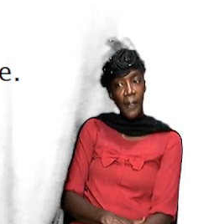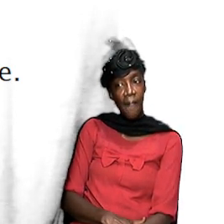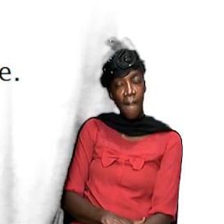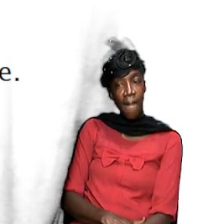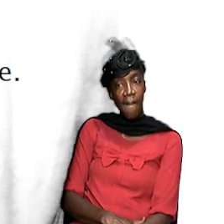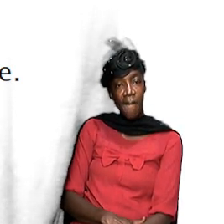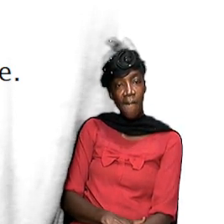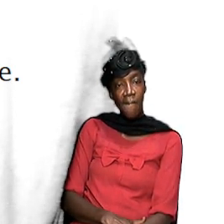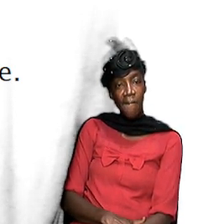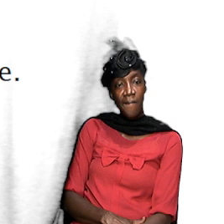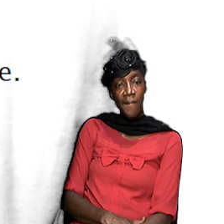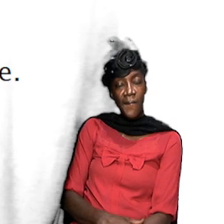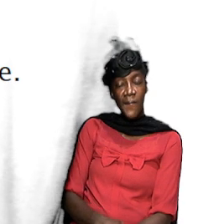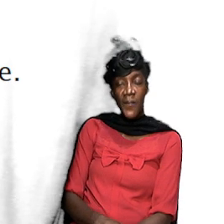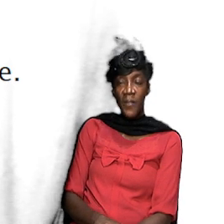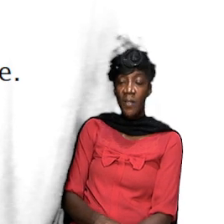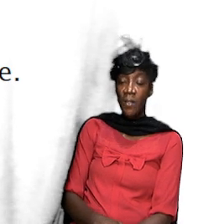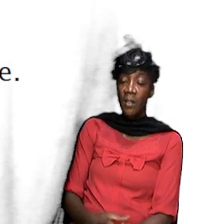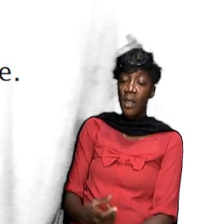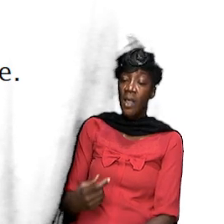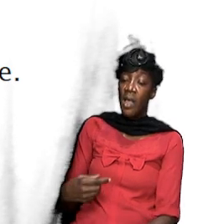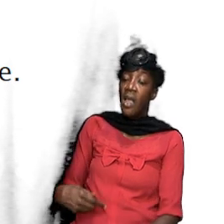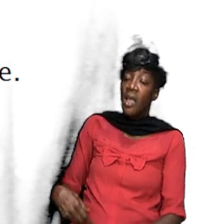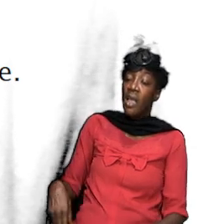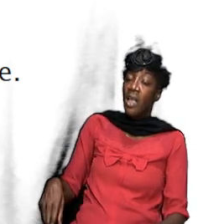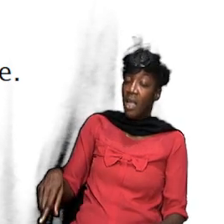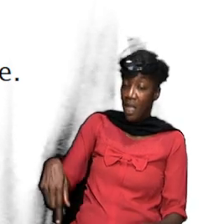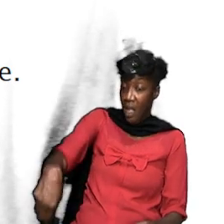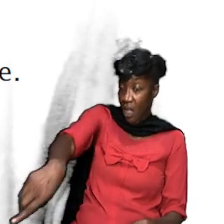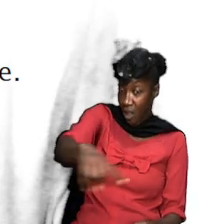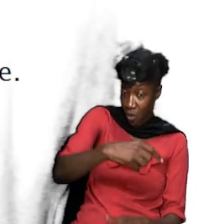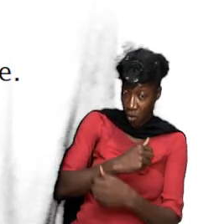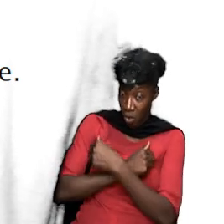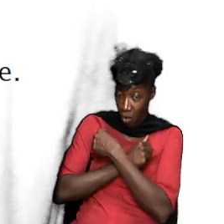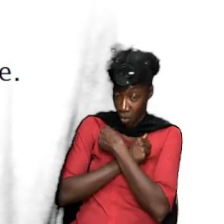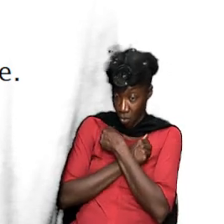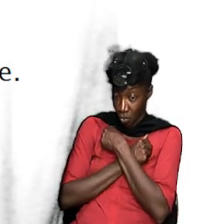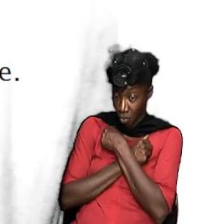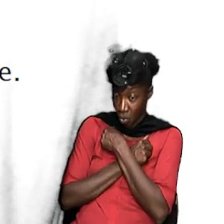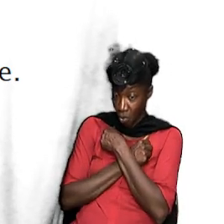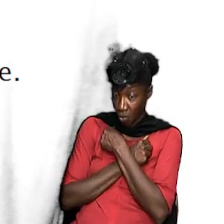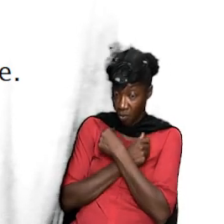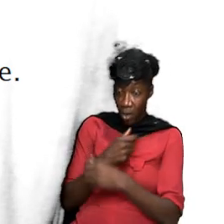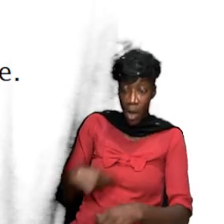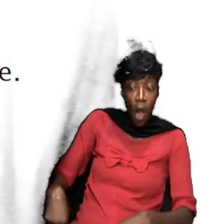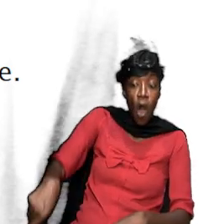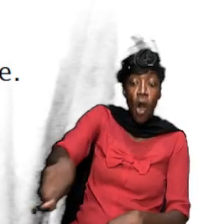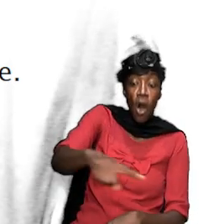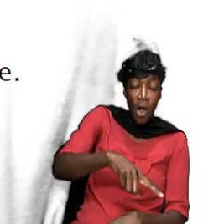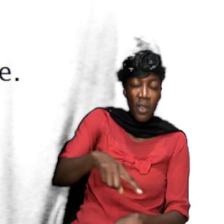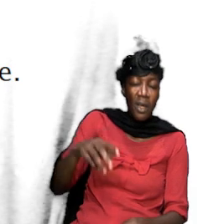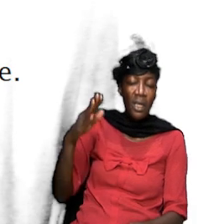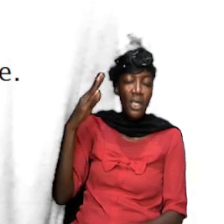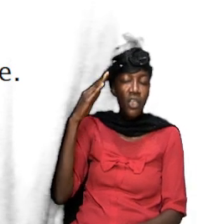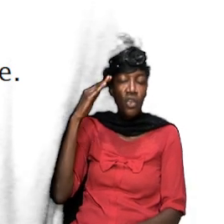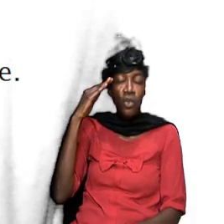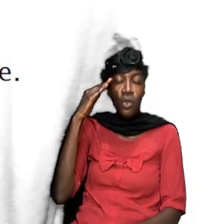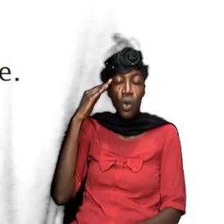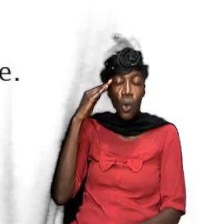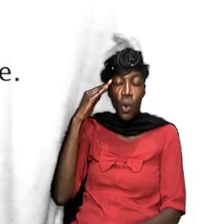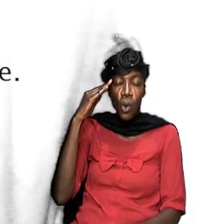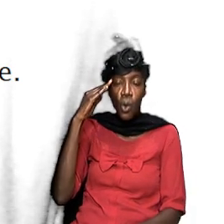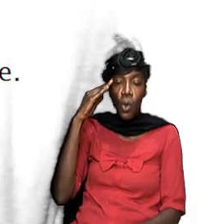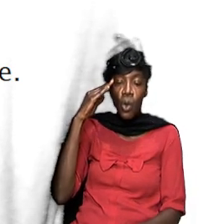If we love each other, this is how it is known that we are